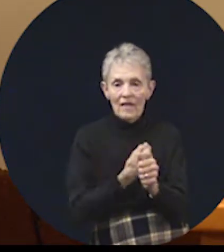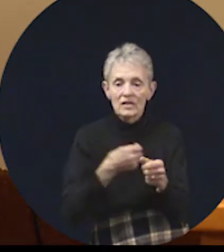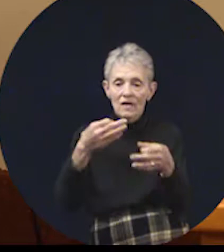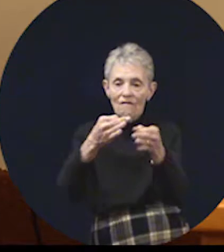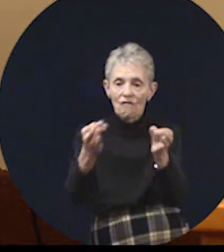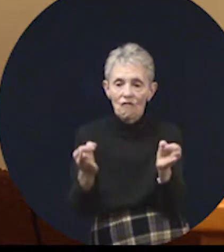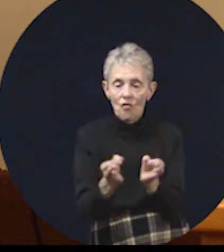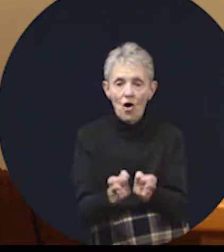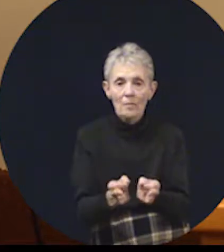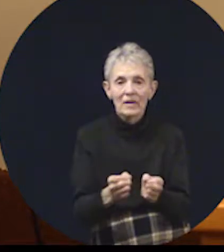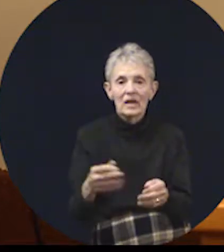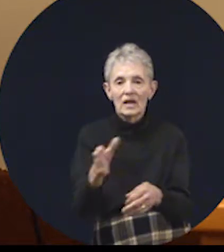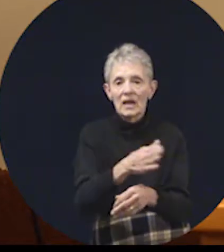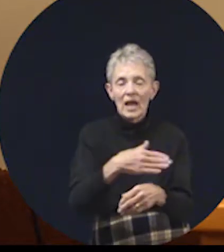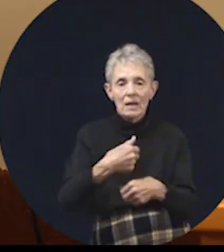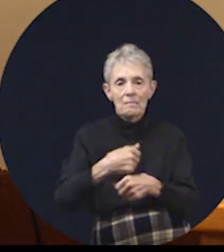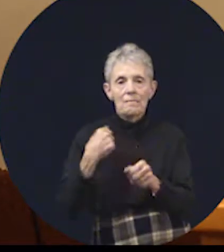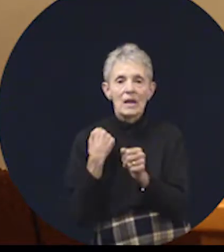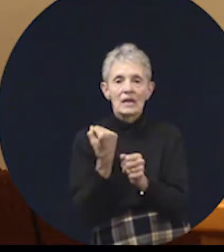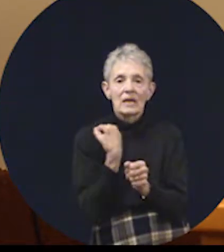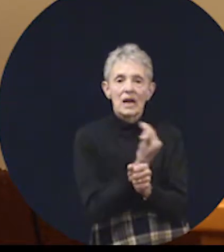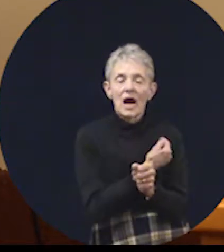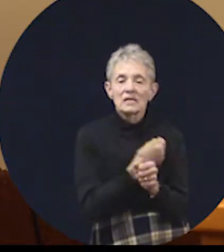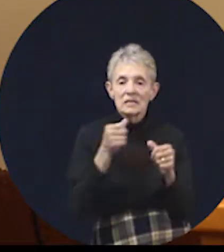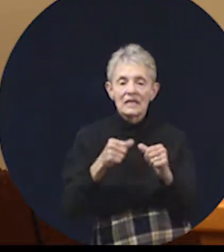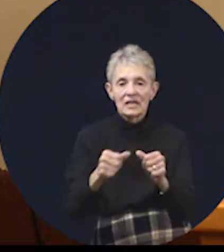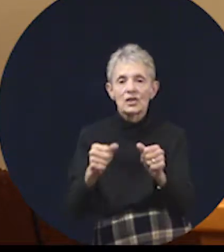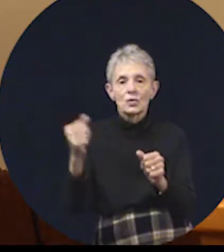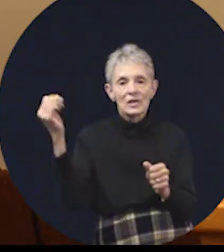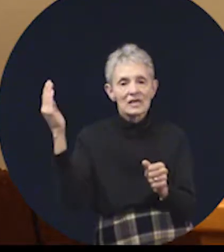shaping us to continue his mission.